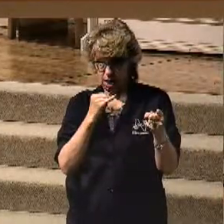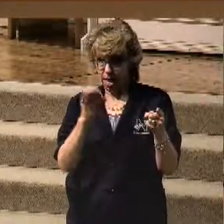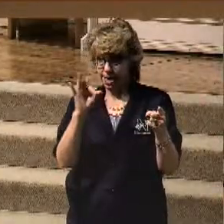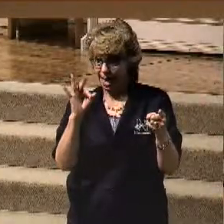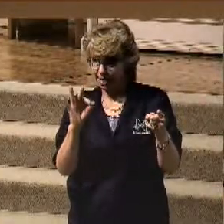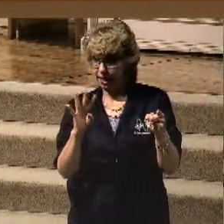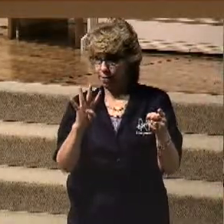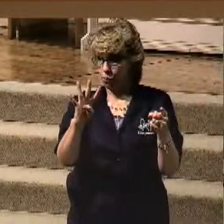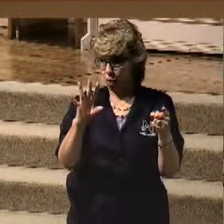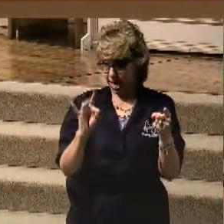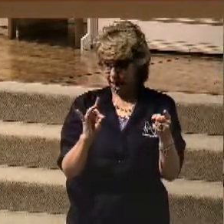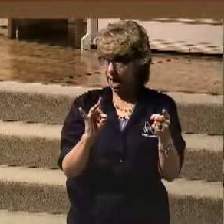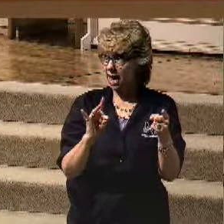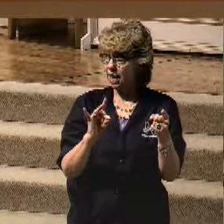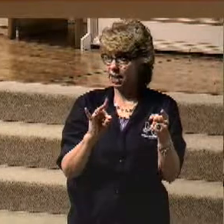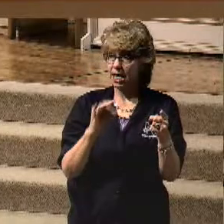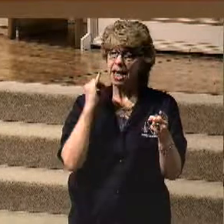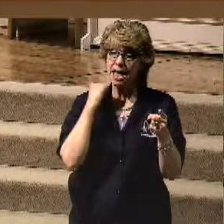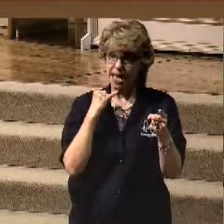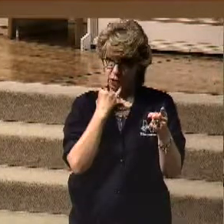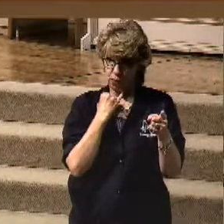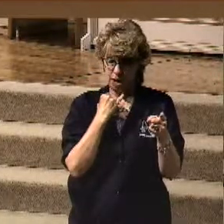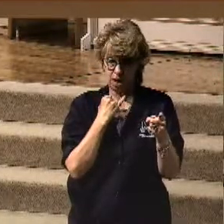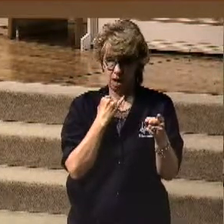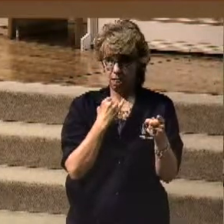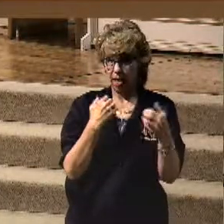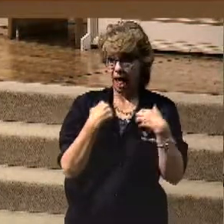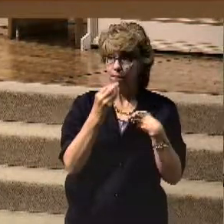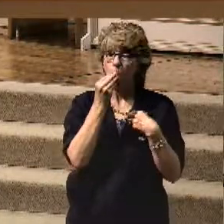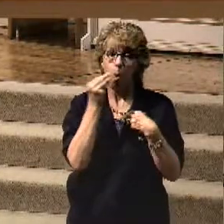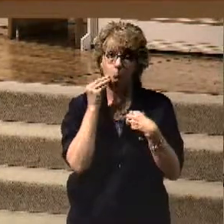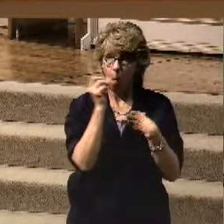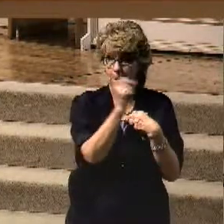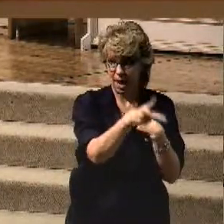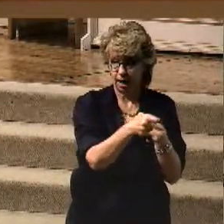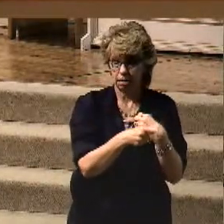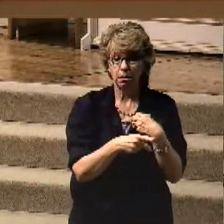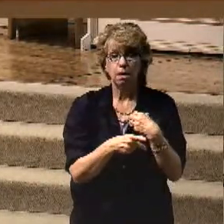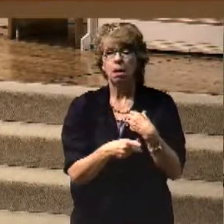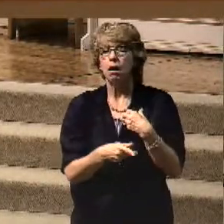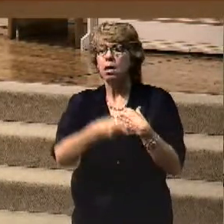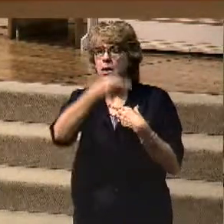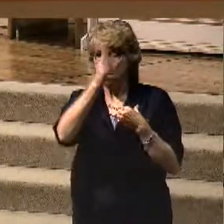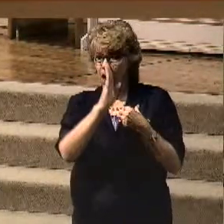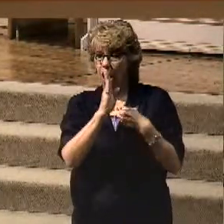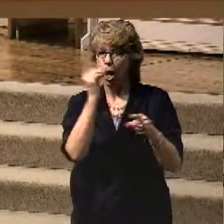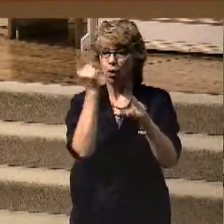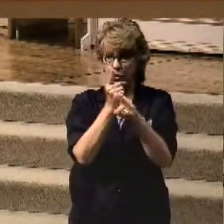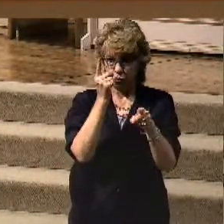in 1948, now we see that God was right all the time.